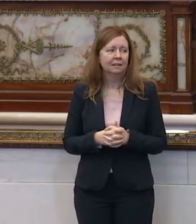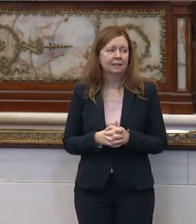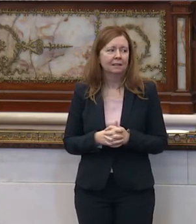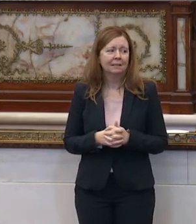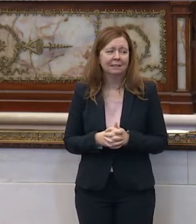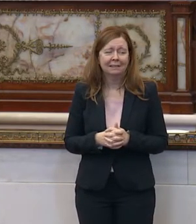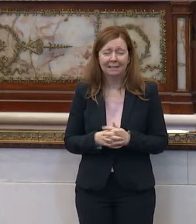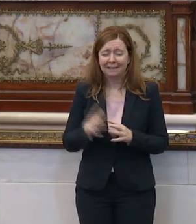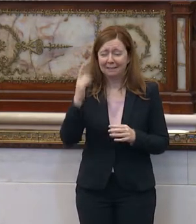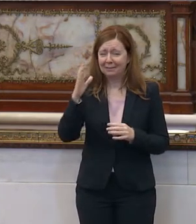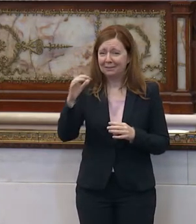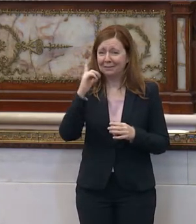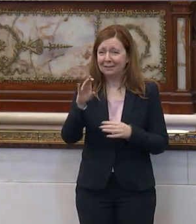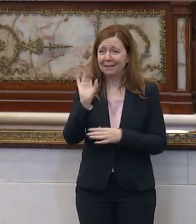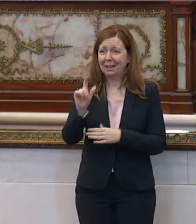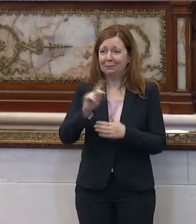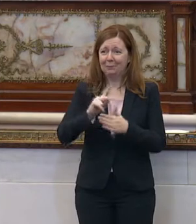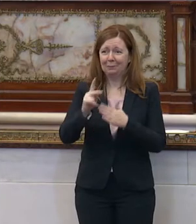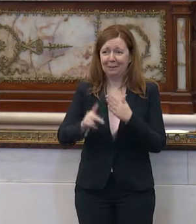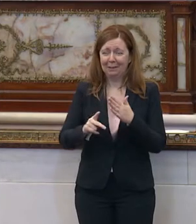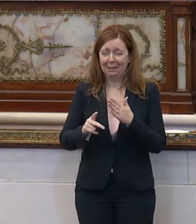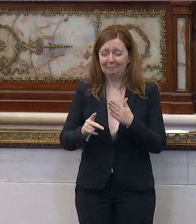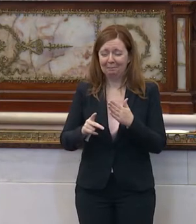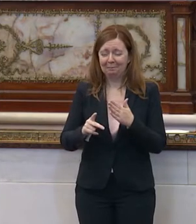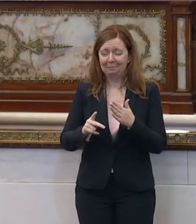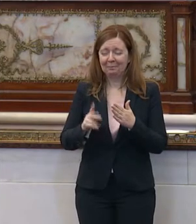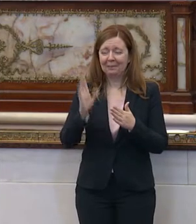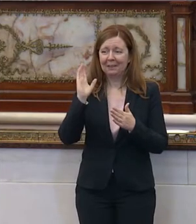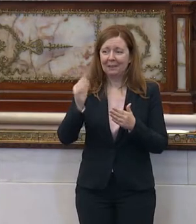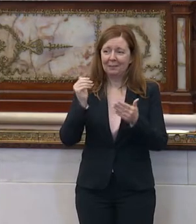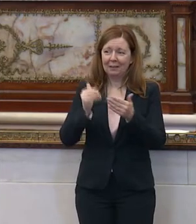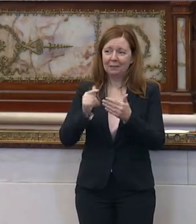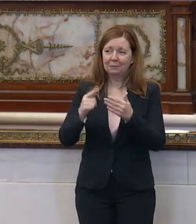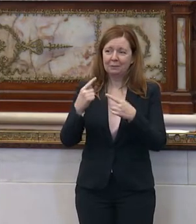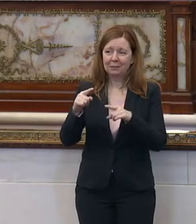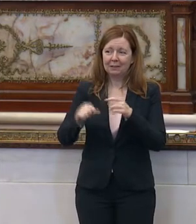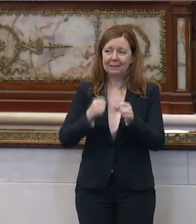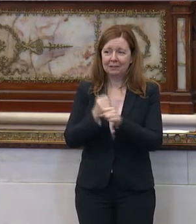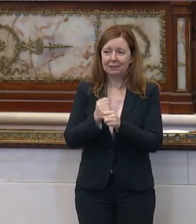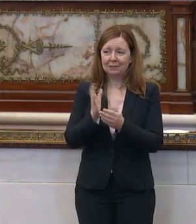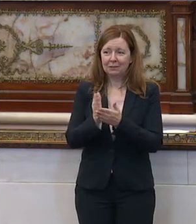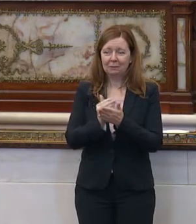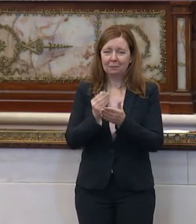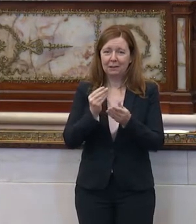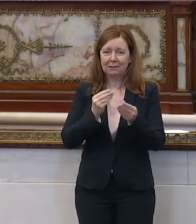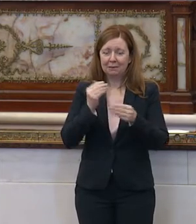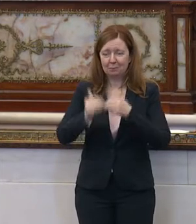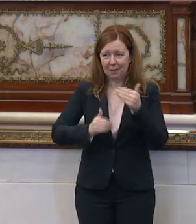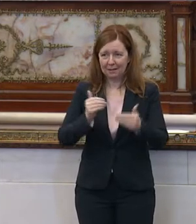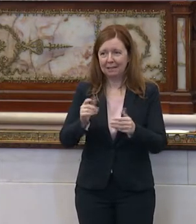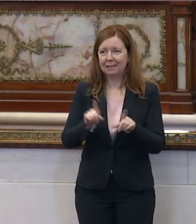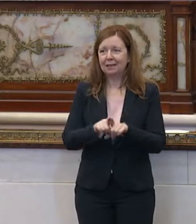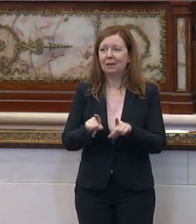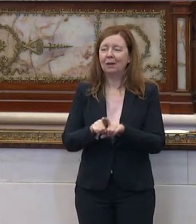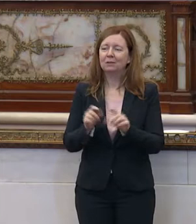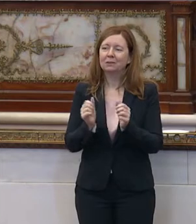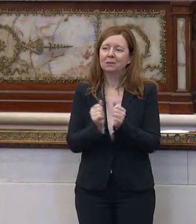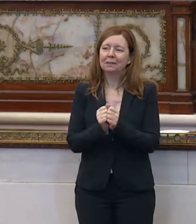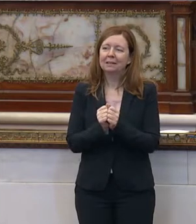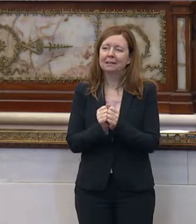capital, for the capital program, which we have the six-year capital program, which will come up during this year's budget process, and also with